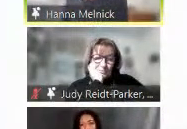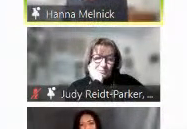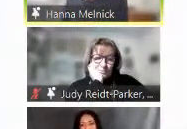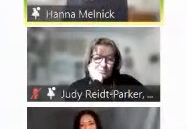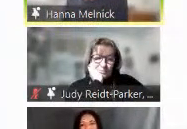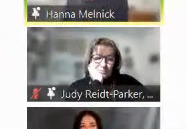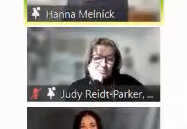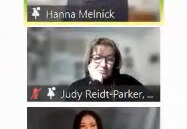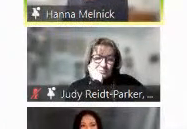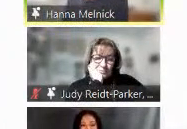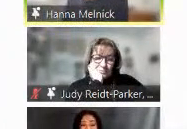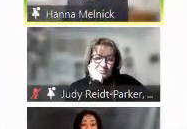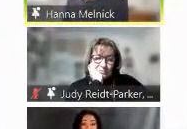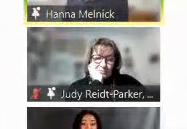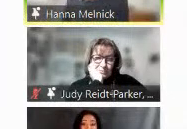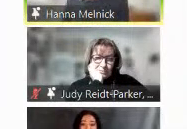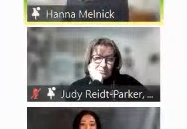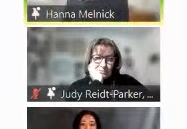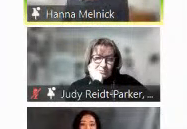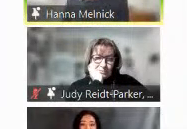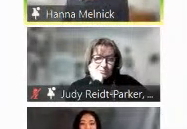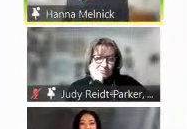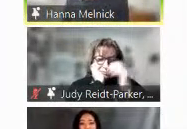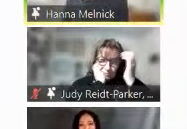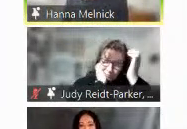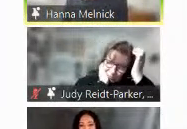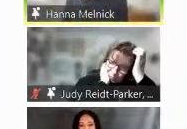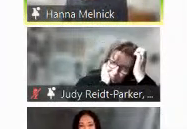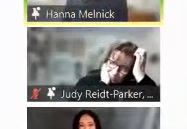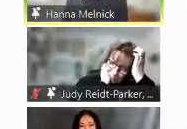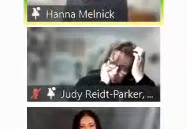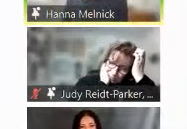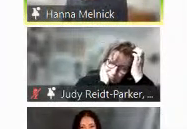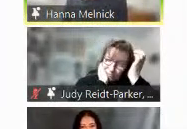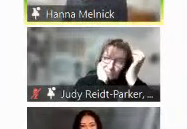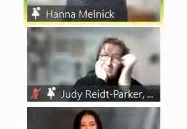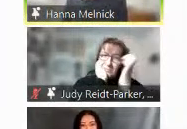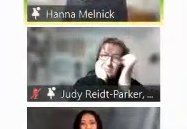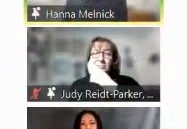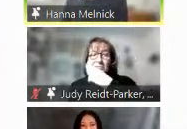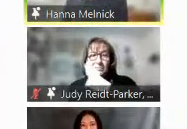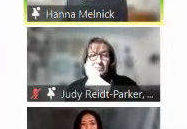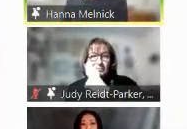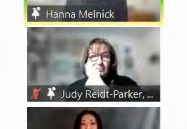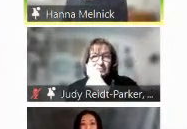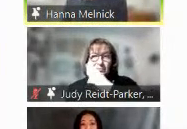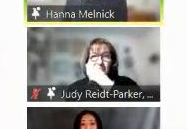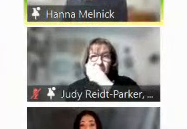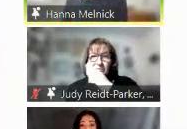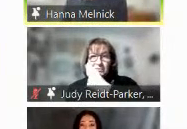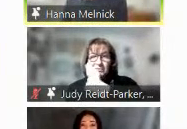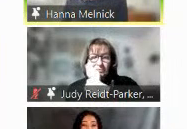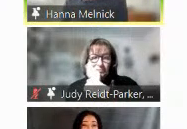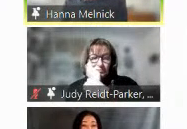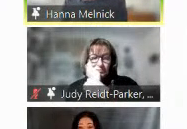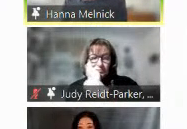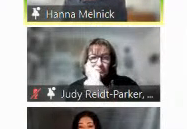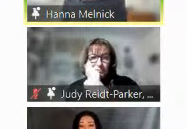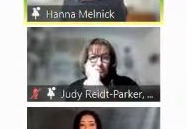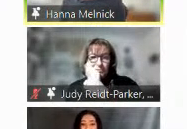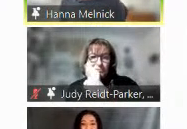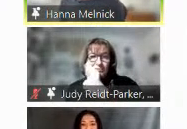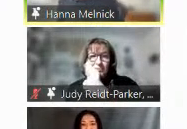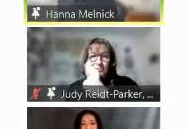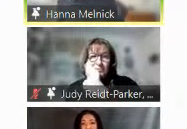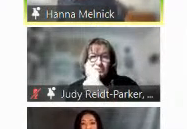Class sizes are similarly varied. Licensed homes, the absolute maximum is 14